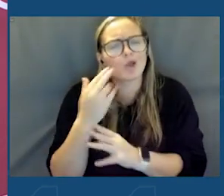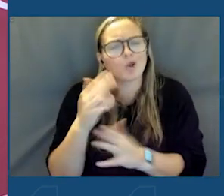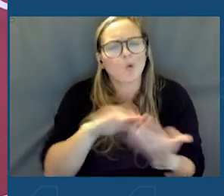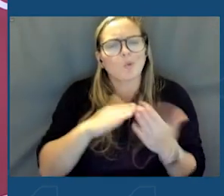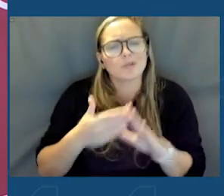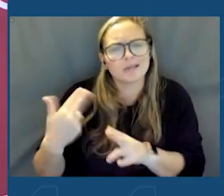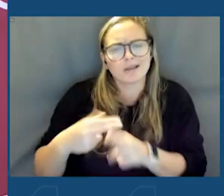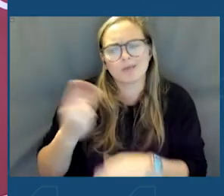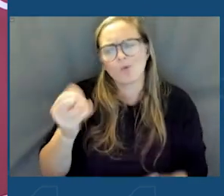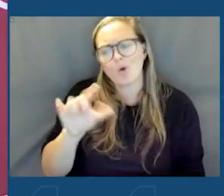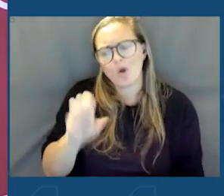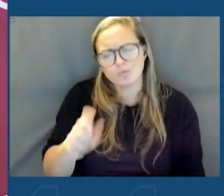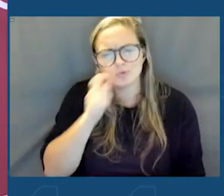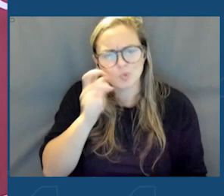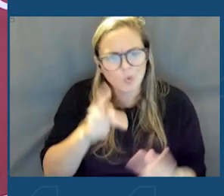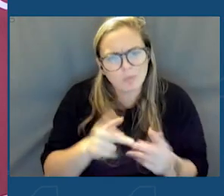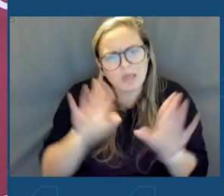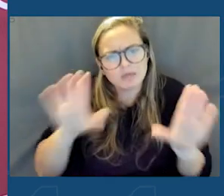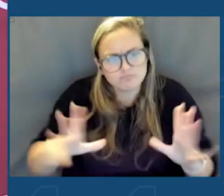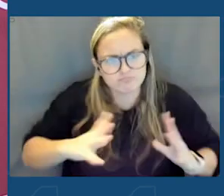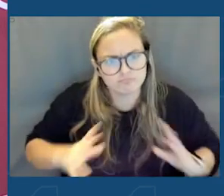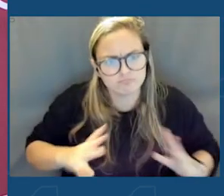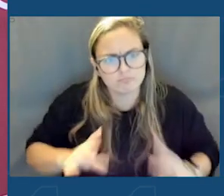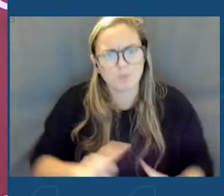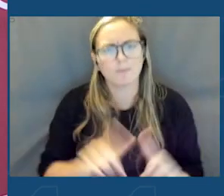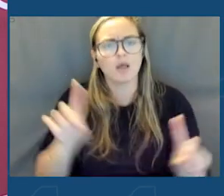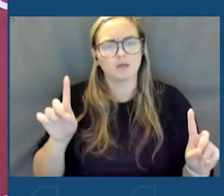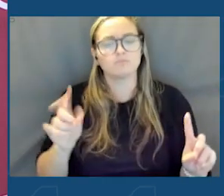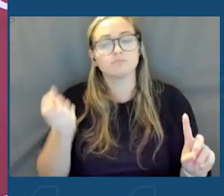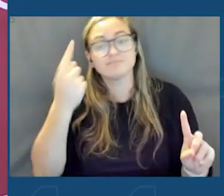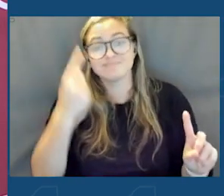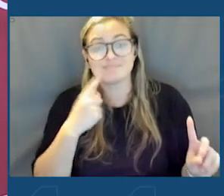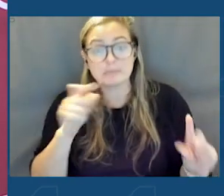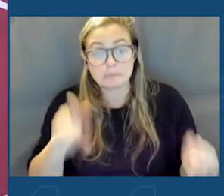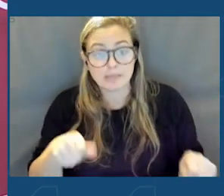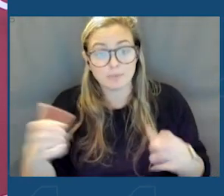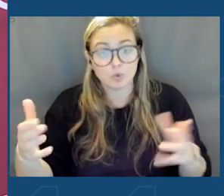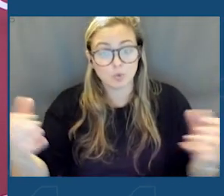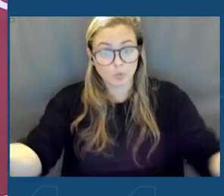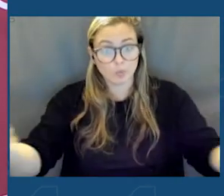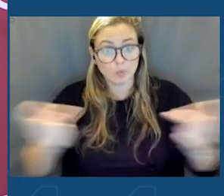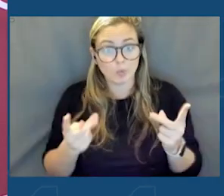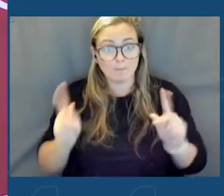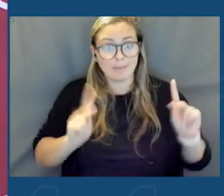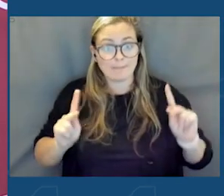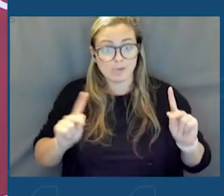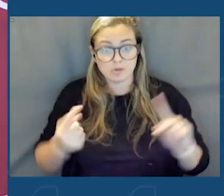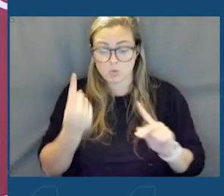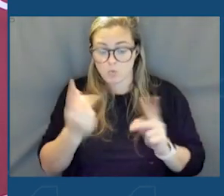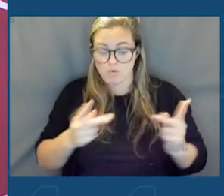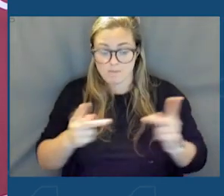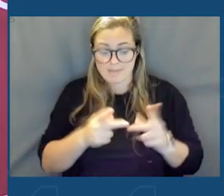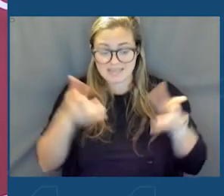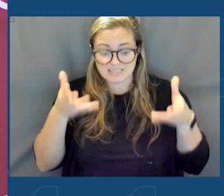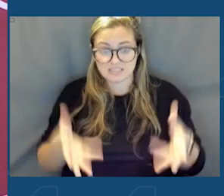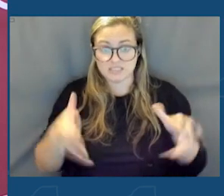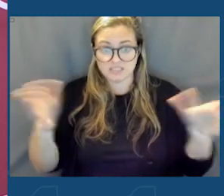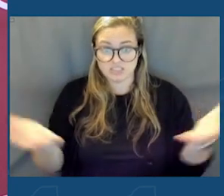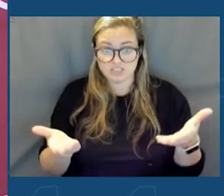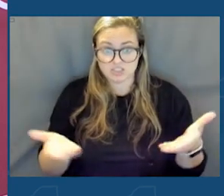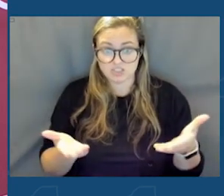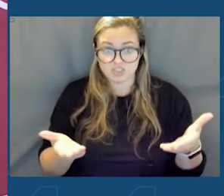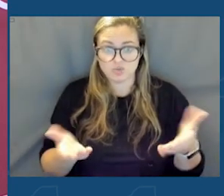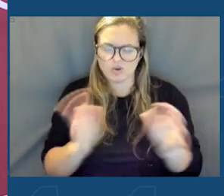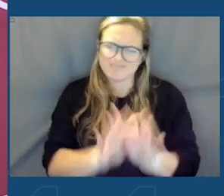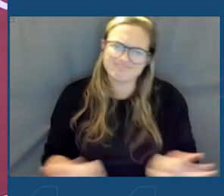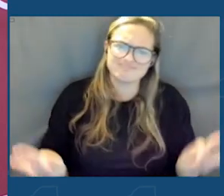cool place. Let's just get that out there. But to be able to bring people here to this one place where the critically